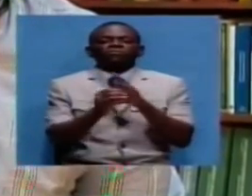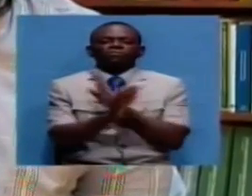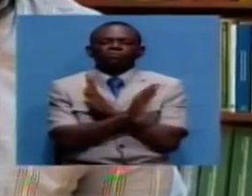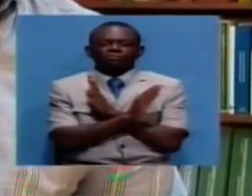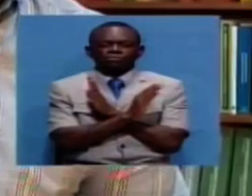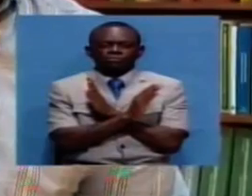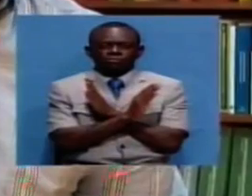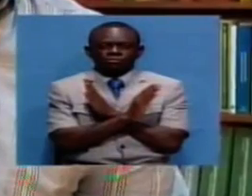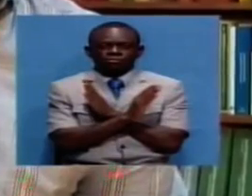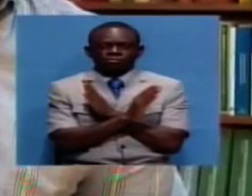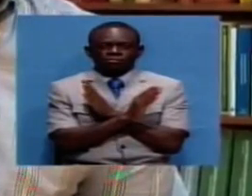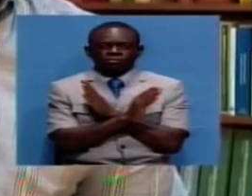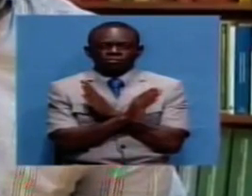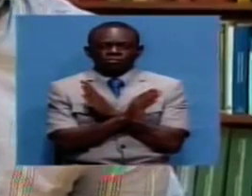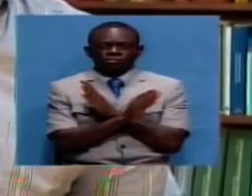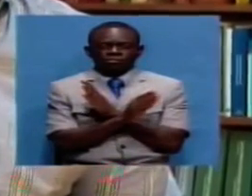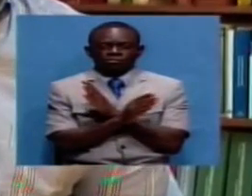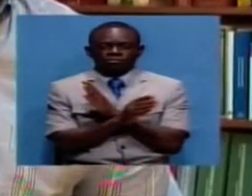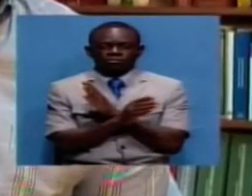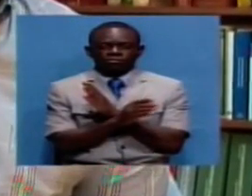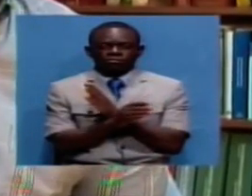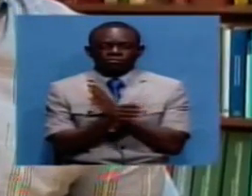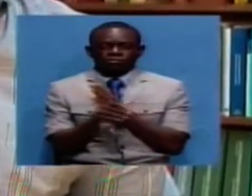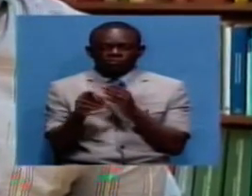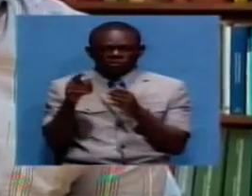if there is a declaration of